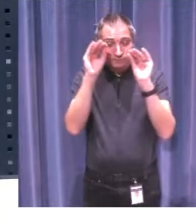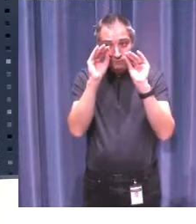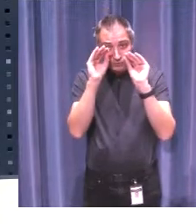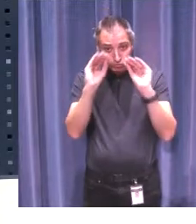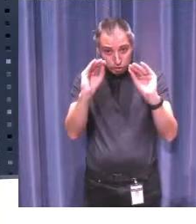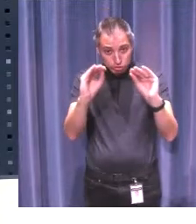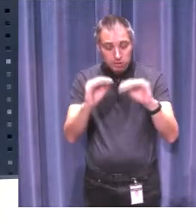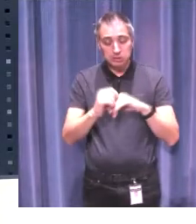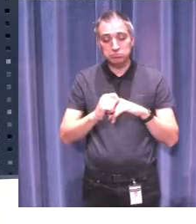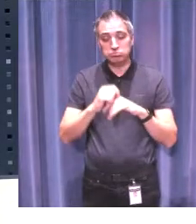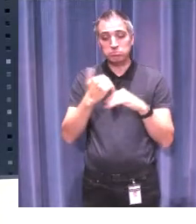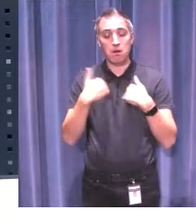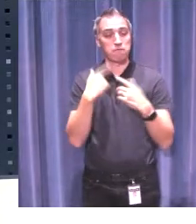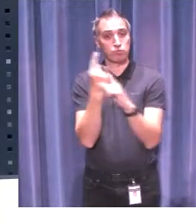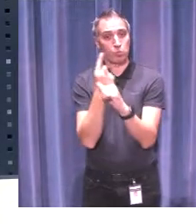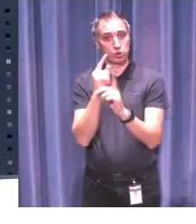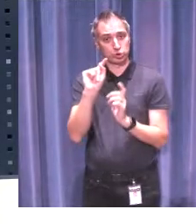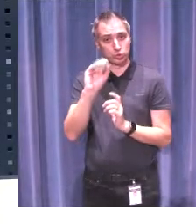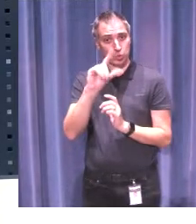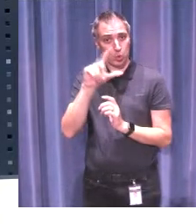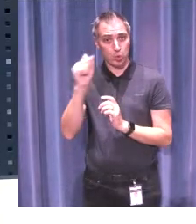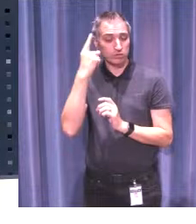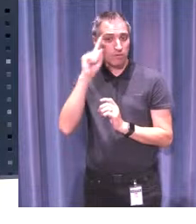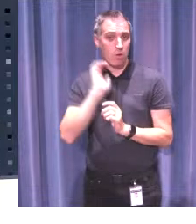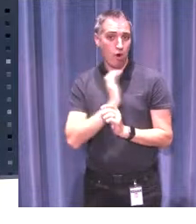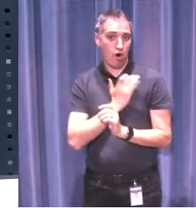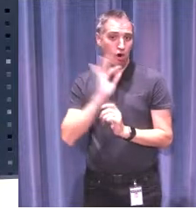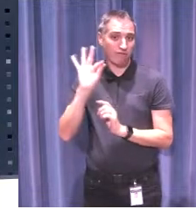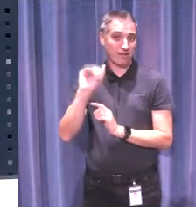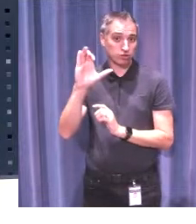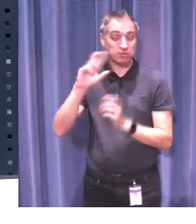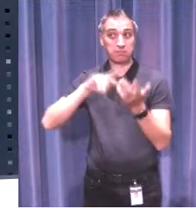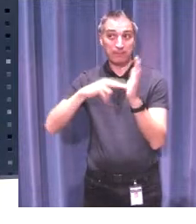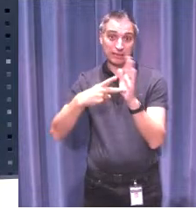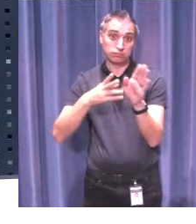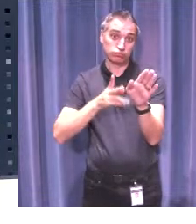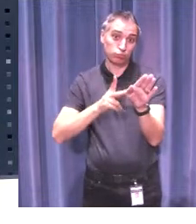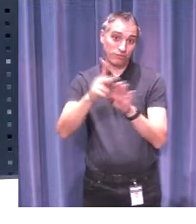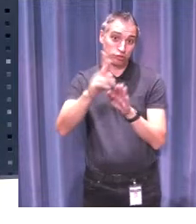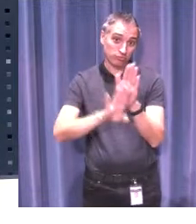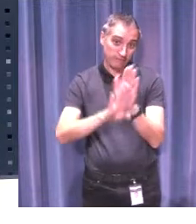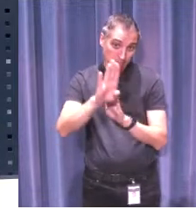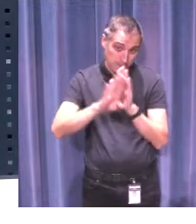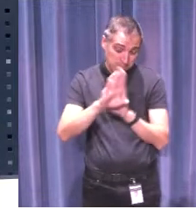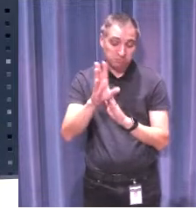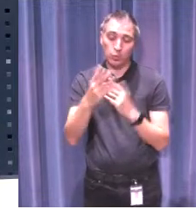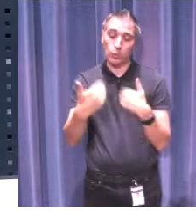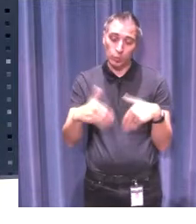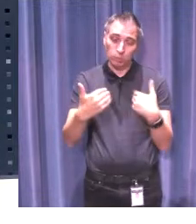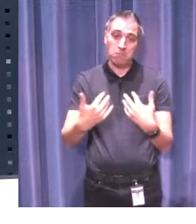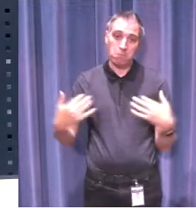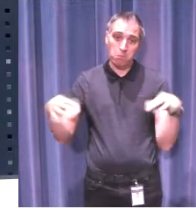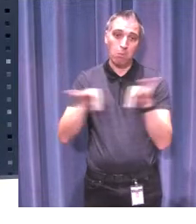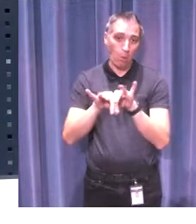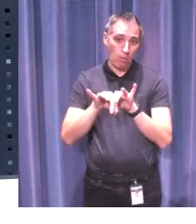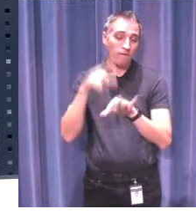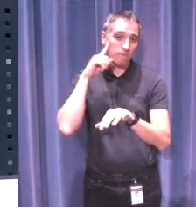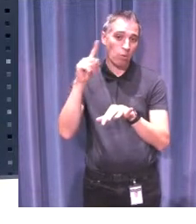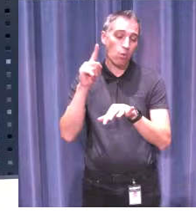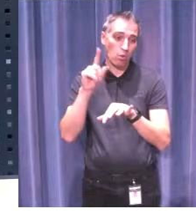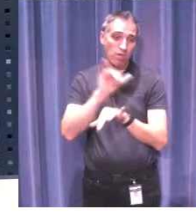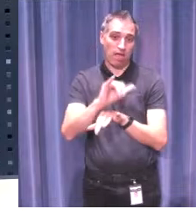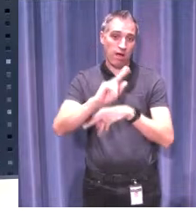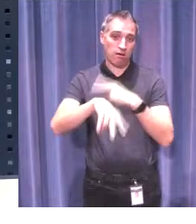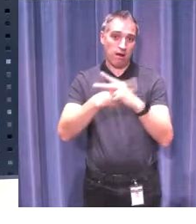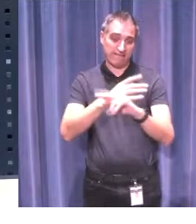our faculty to use as well, and so professional development is a big key to that as well, and I